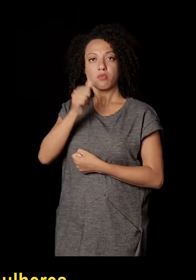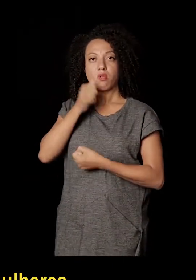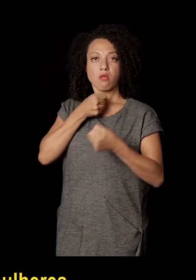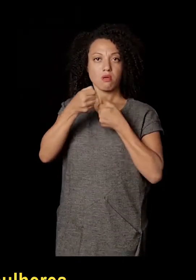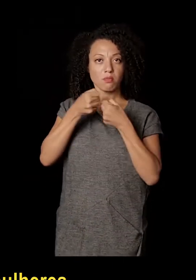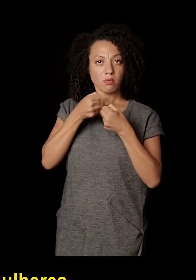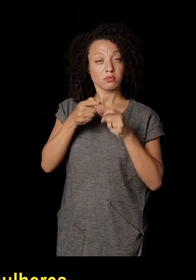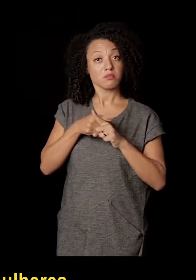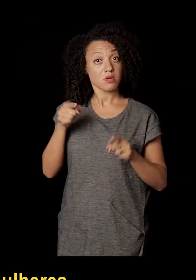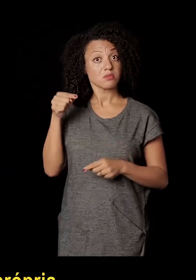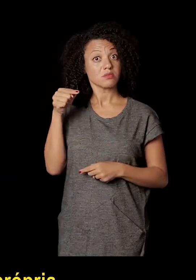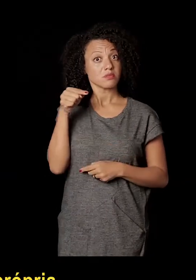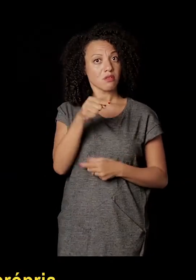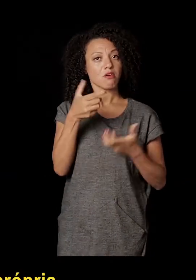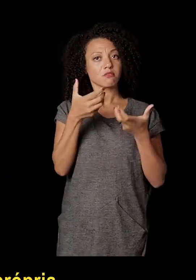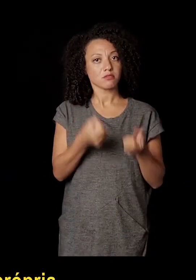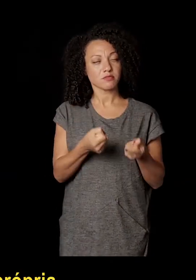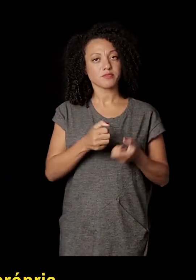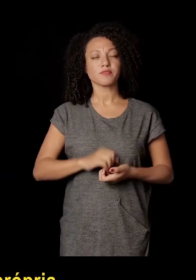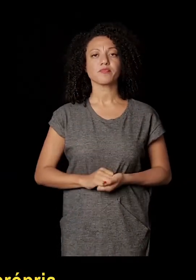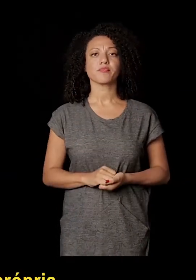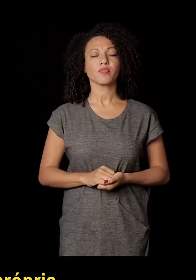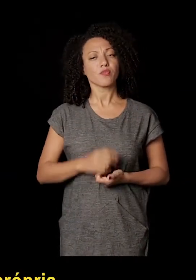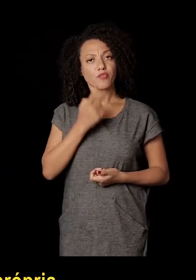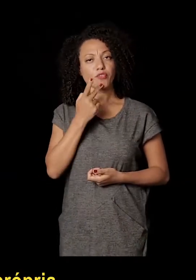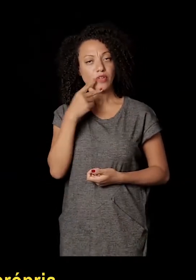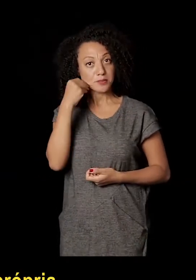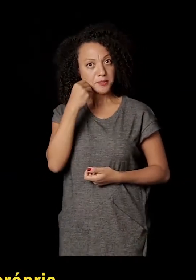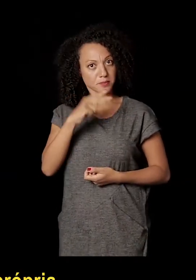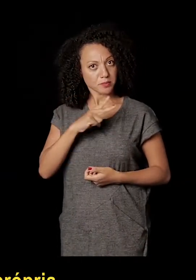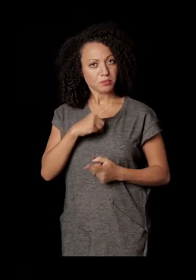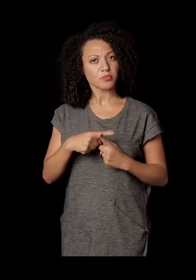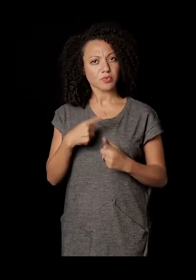reporting positions. I can tell you because I tried them all.